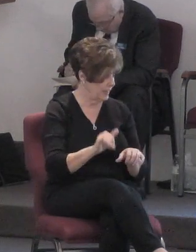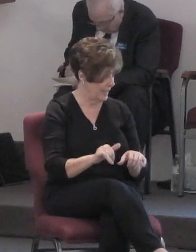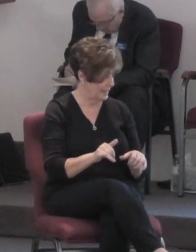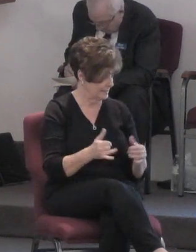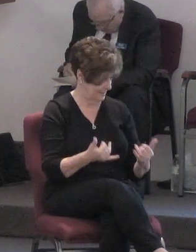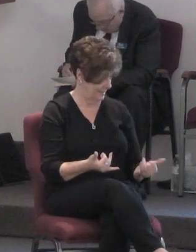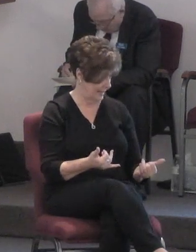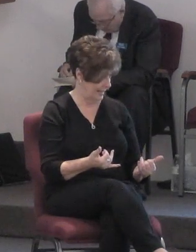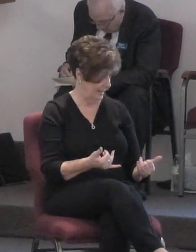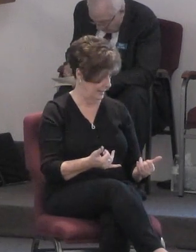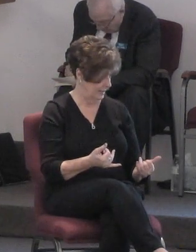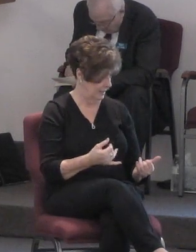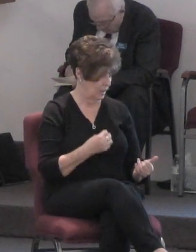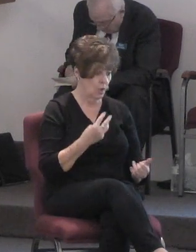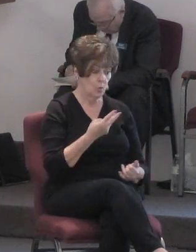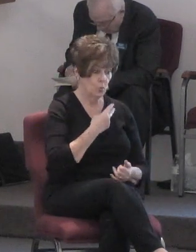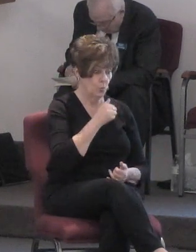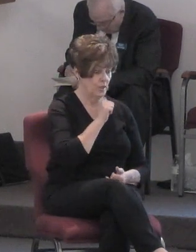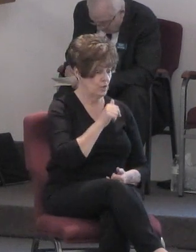street anymore, it's underground.